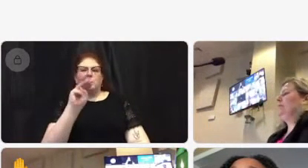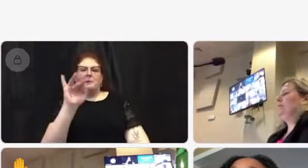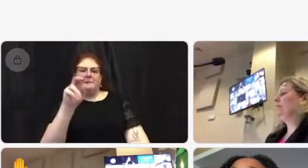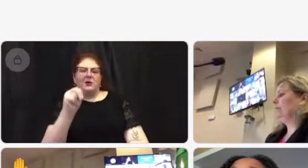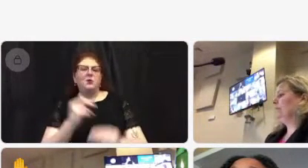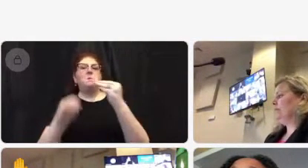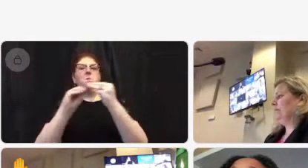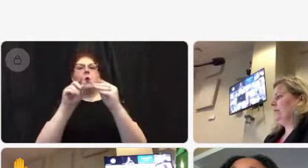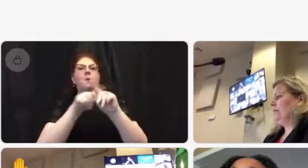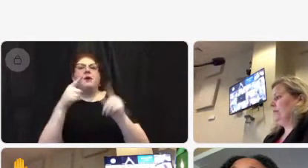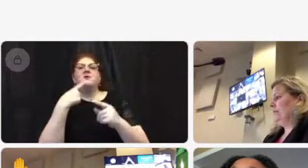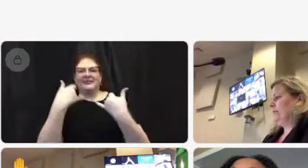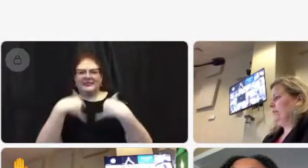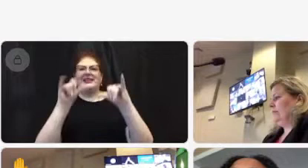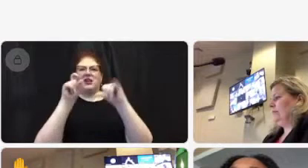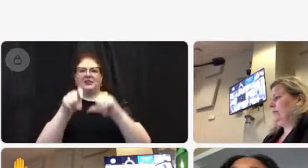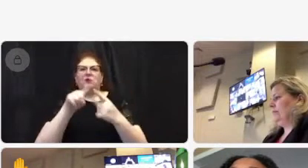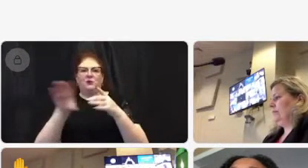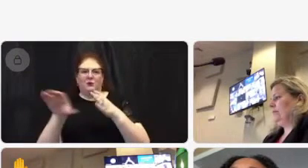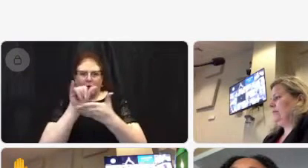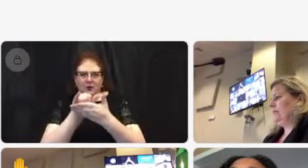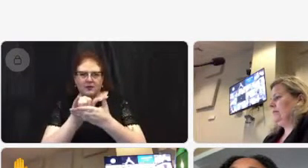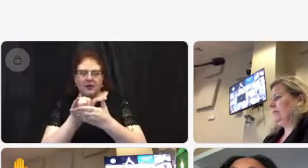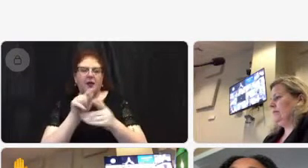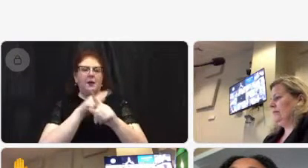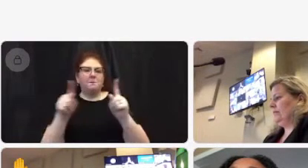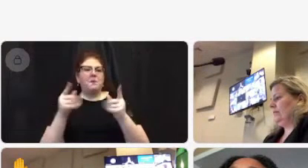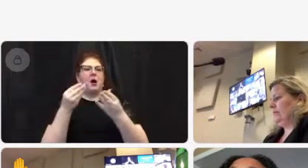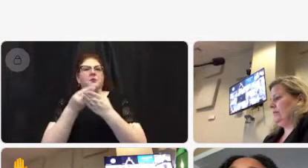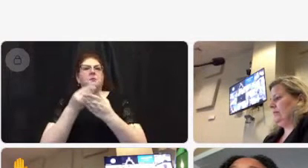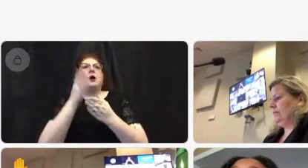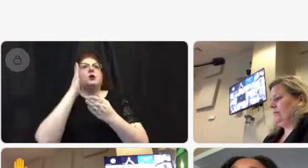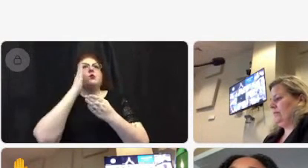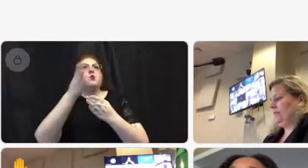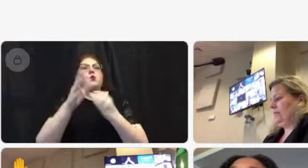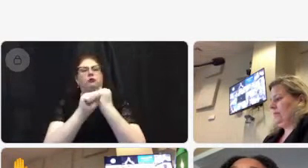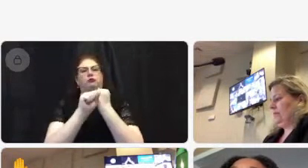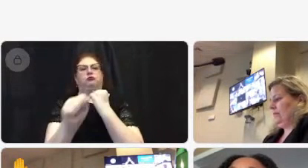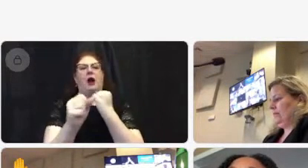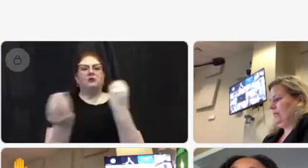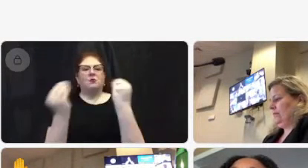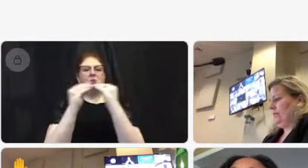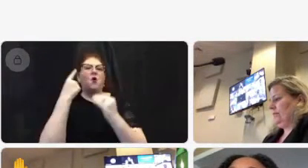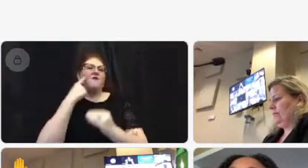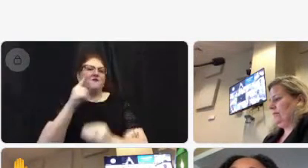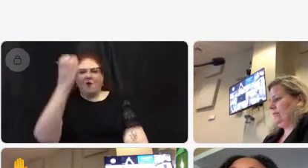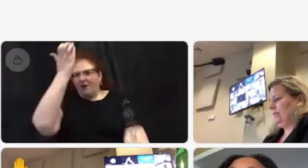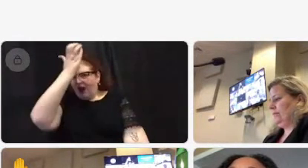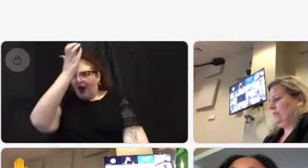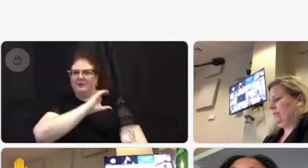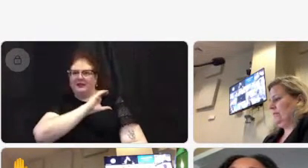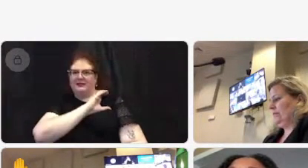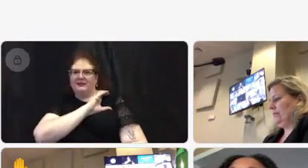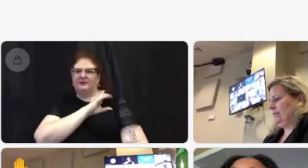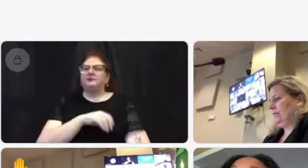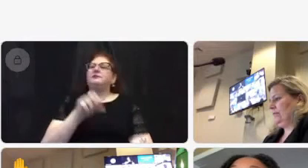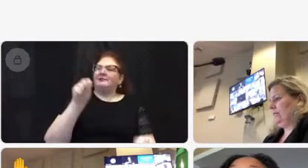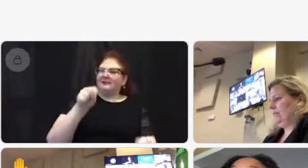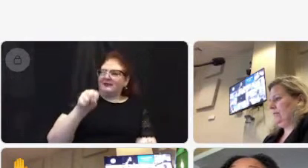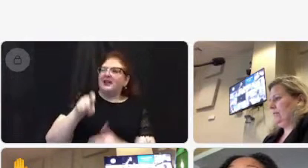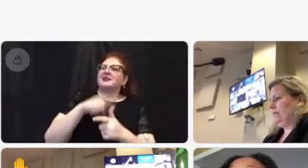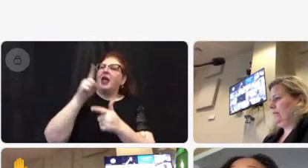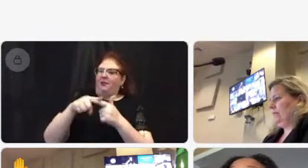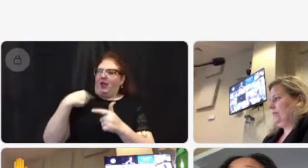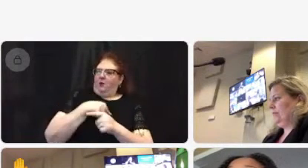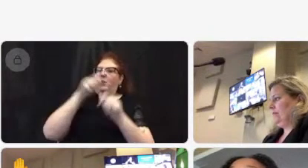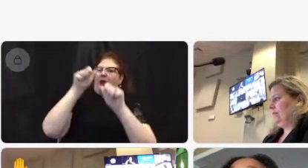do it. But the money goes further for fire and police. It just does. We get that off the table. Yep, I agree